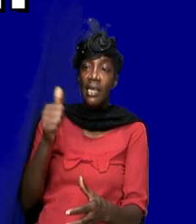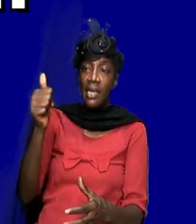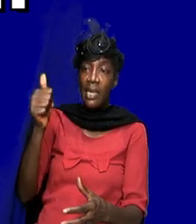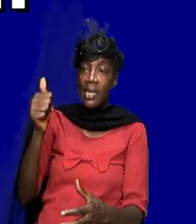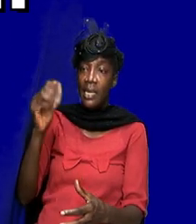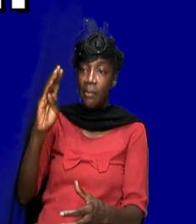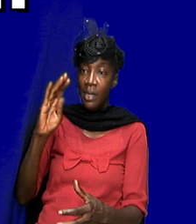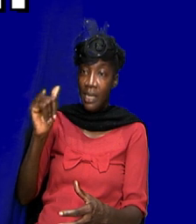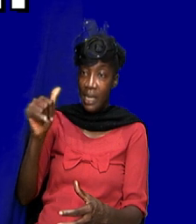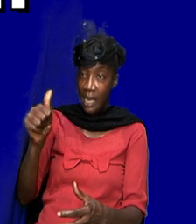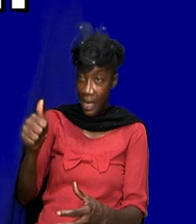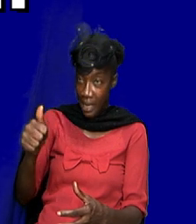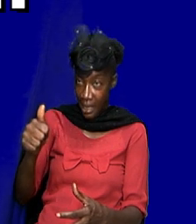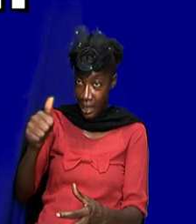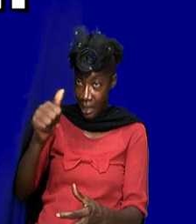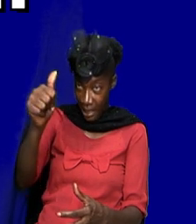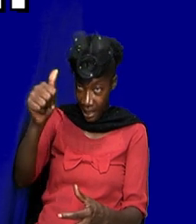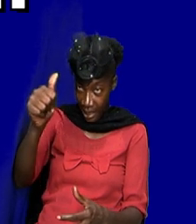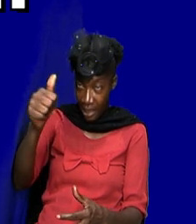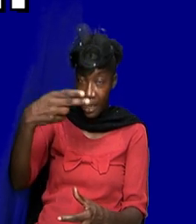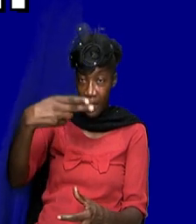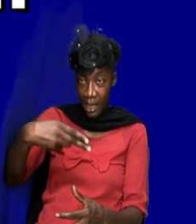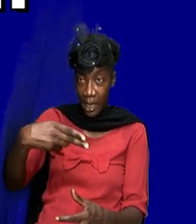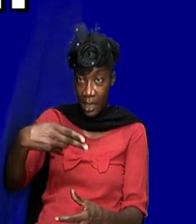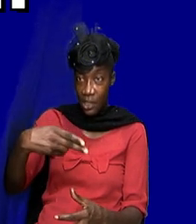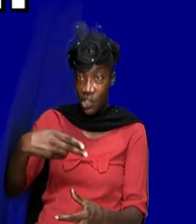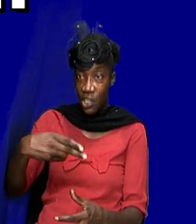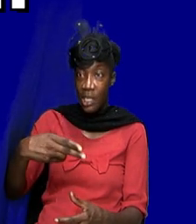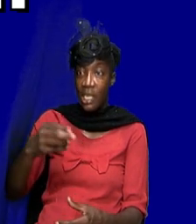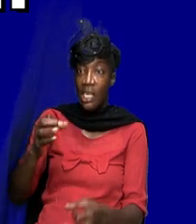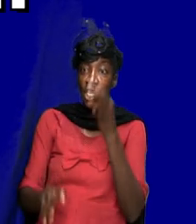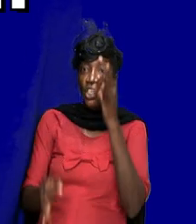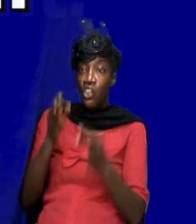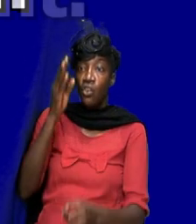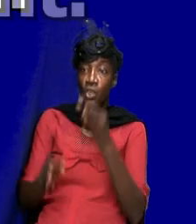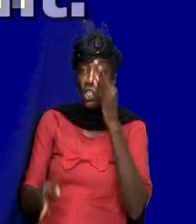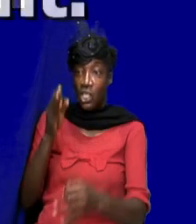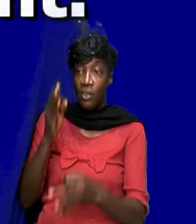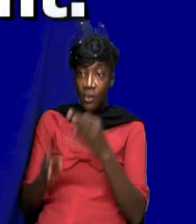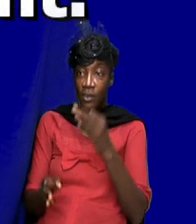Abiah. And they were judges in Beersheba.